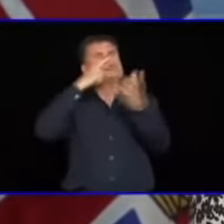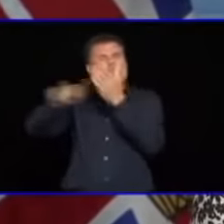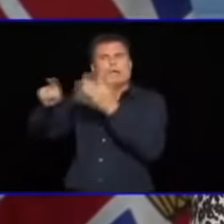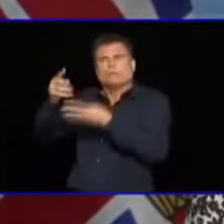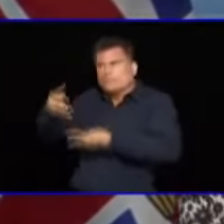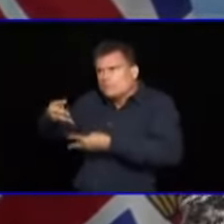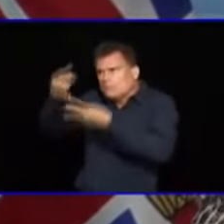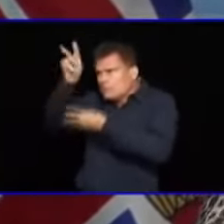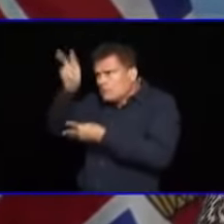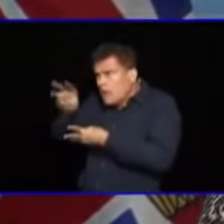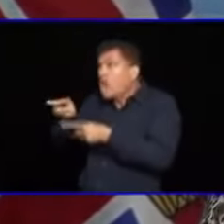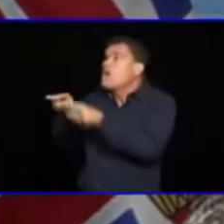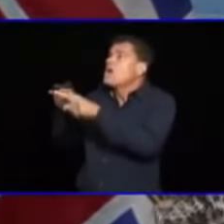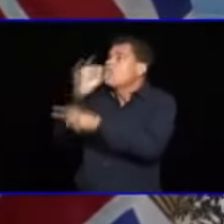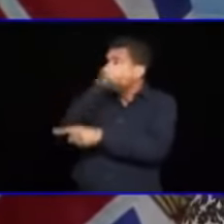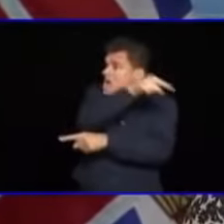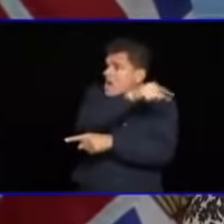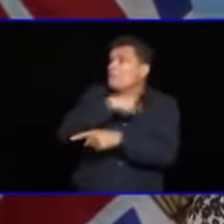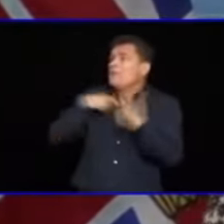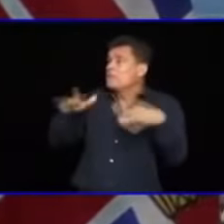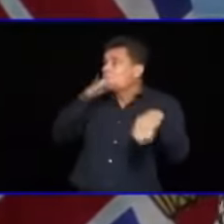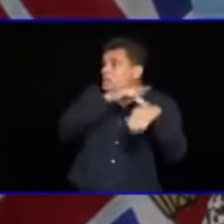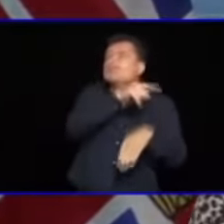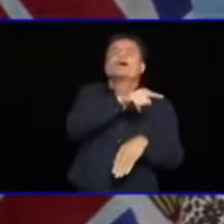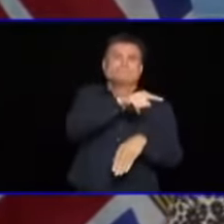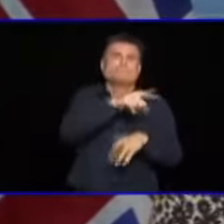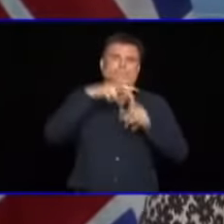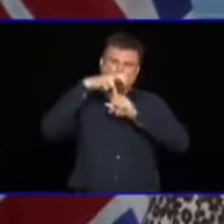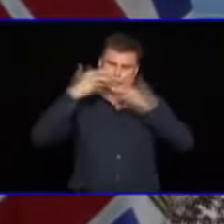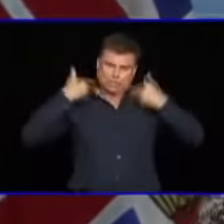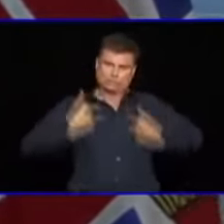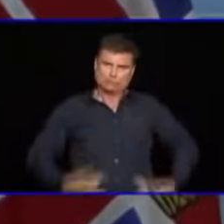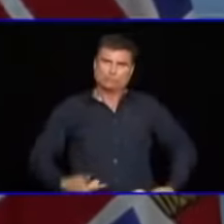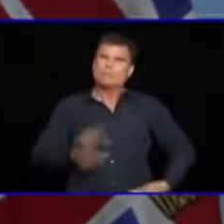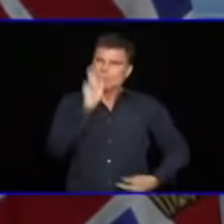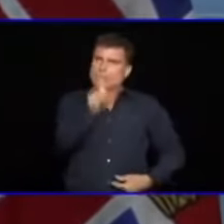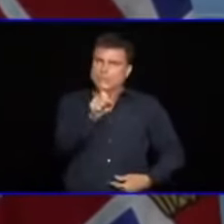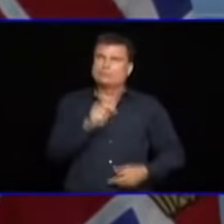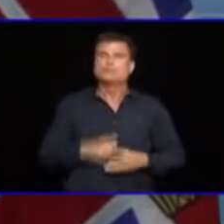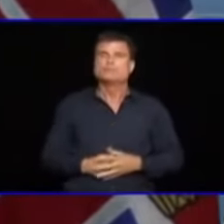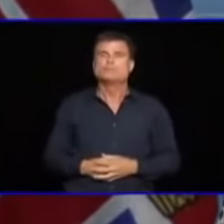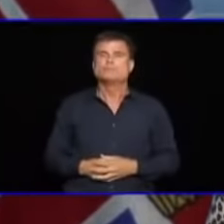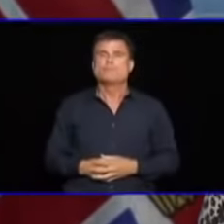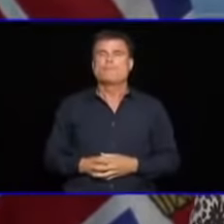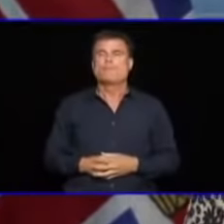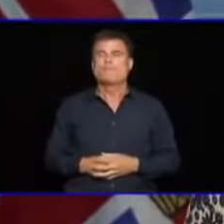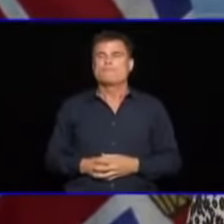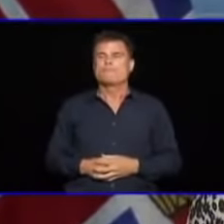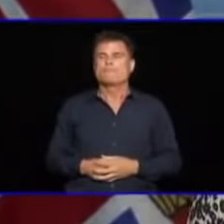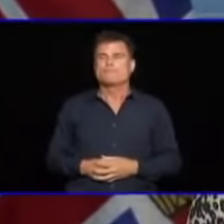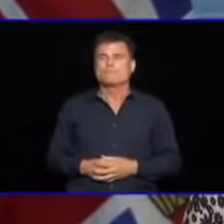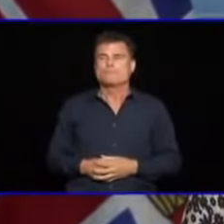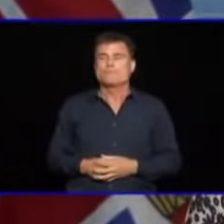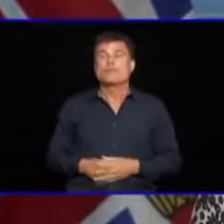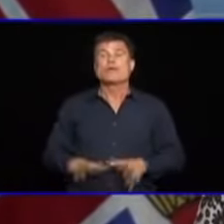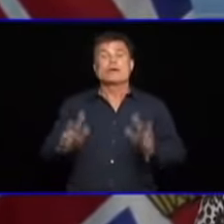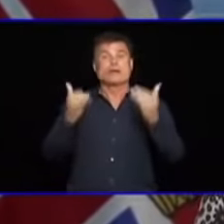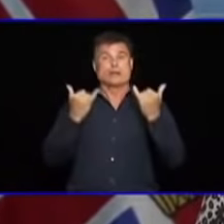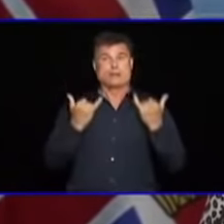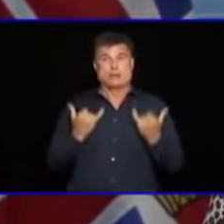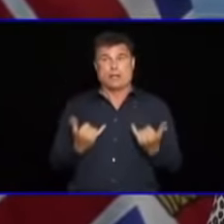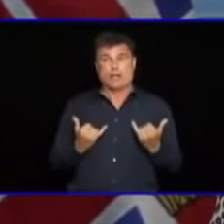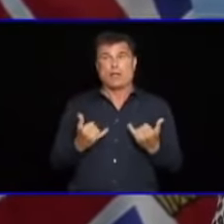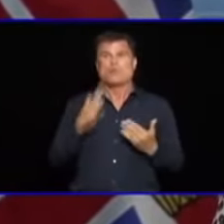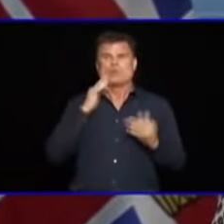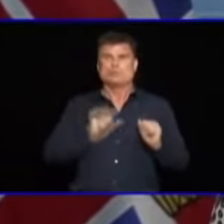I'm now going to put my glasses on. I'm now going to walk us through some of the update on the numbers and some